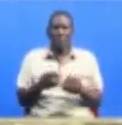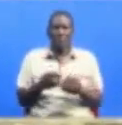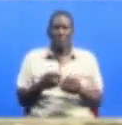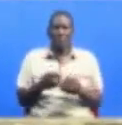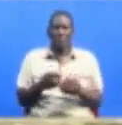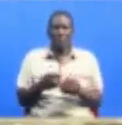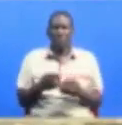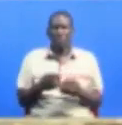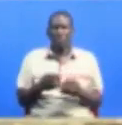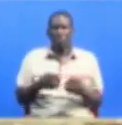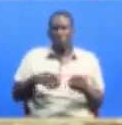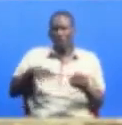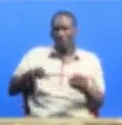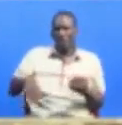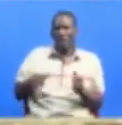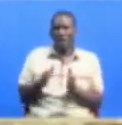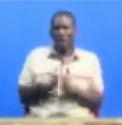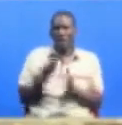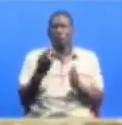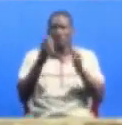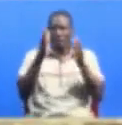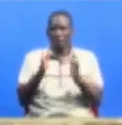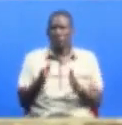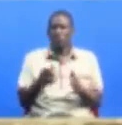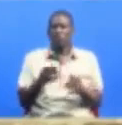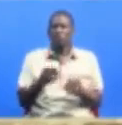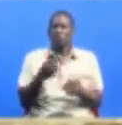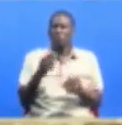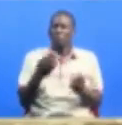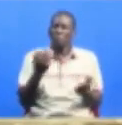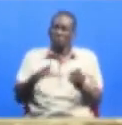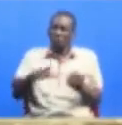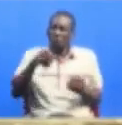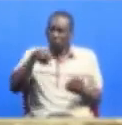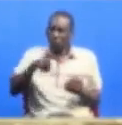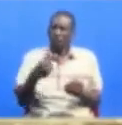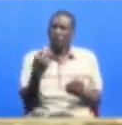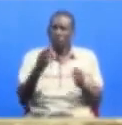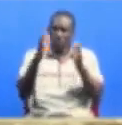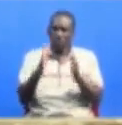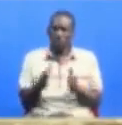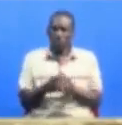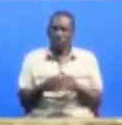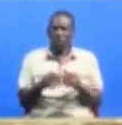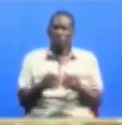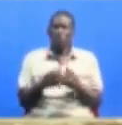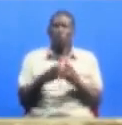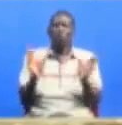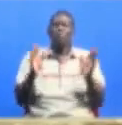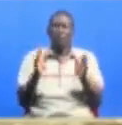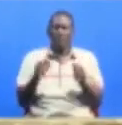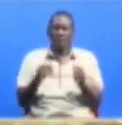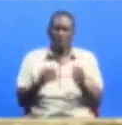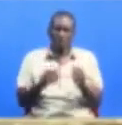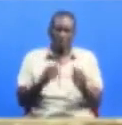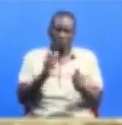trailing, and I mean, you're the only person who's I'd say sober enough in the